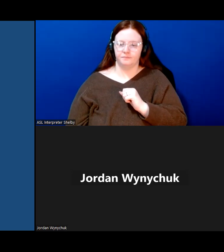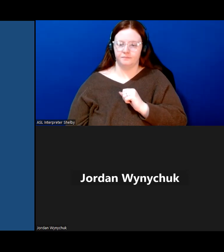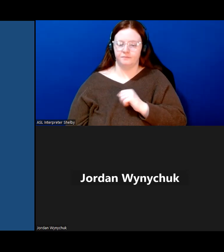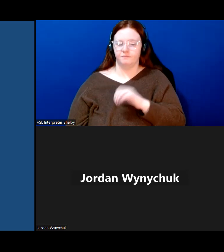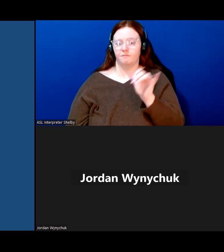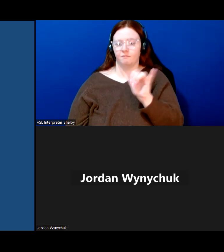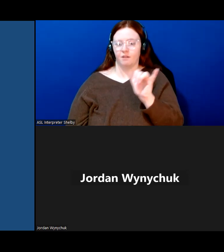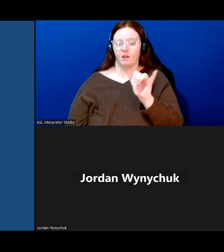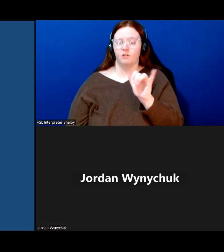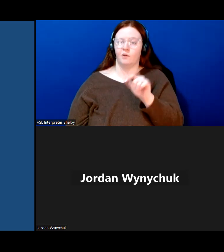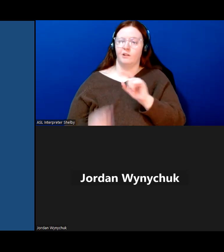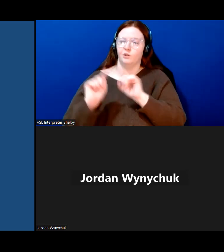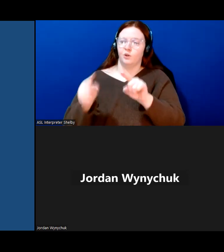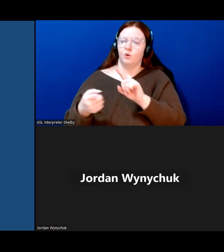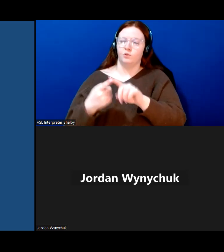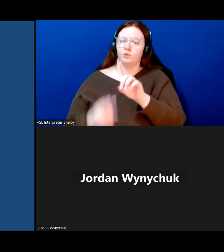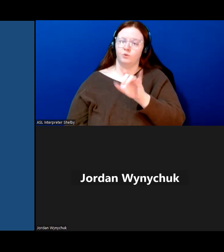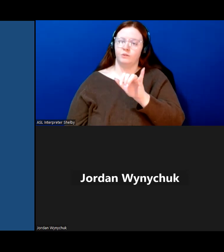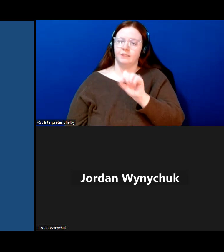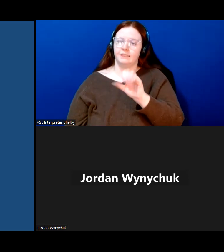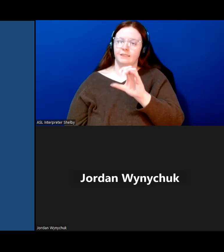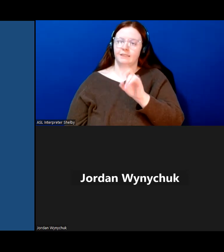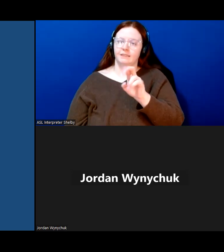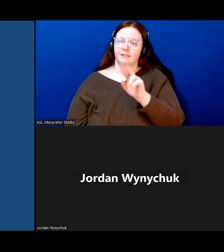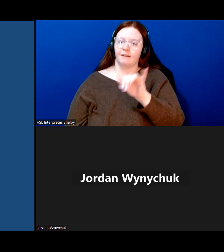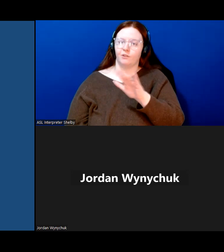at the Discovery Center because I missed out on my grade 12 math